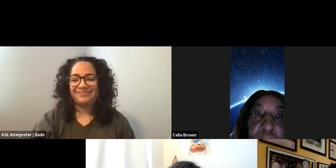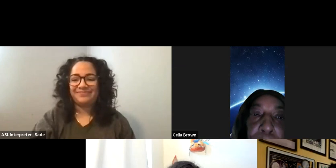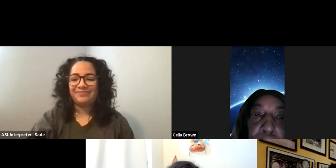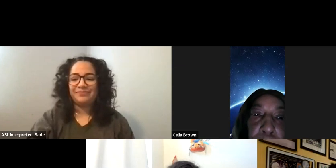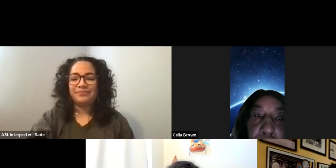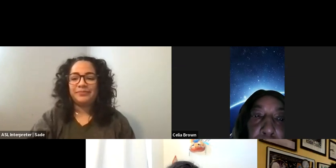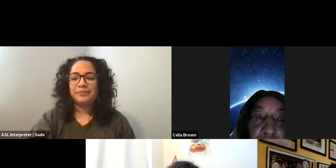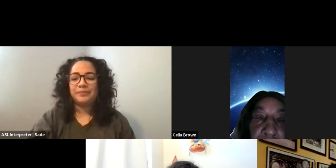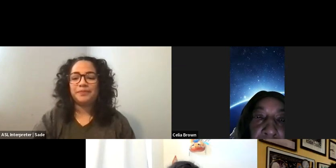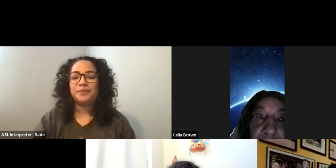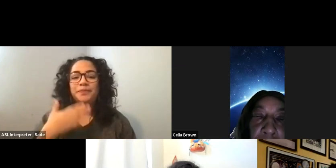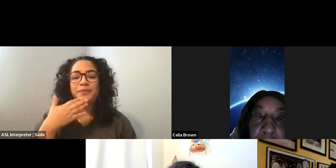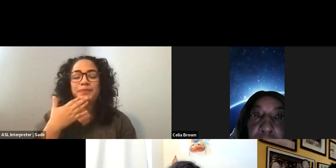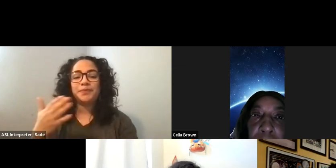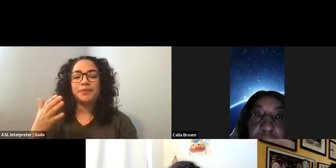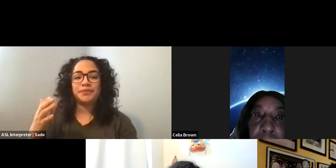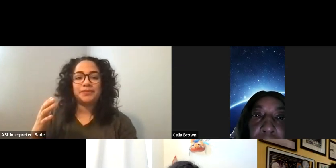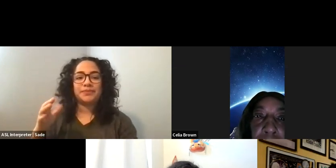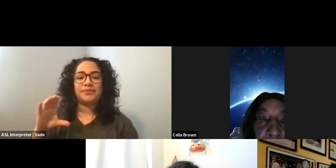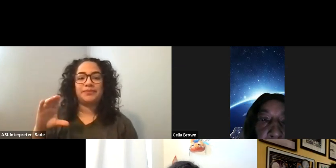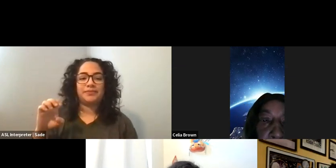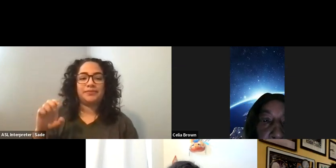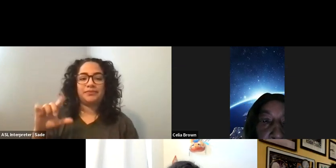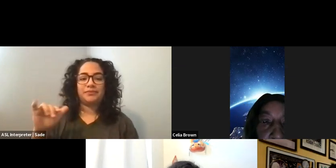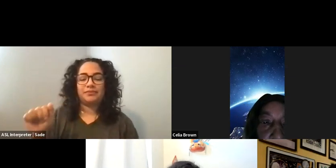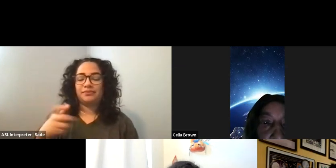Thank you, Celia. I'll pass it over to Stefanie.